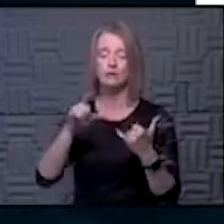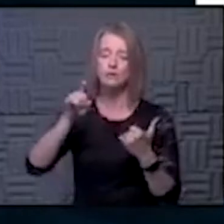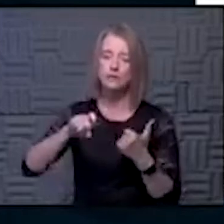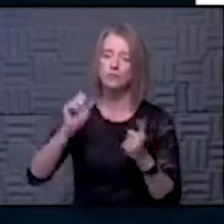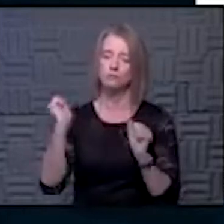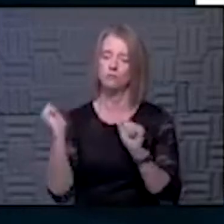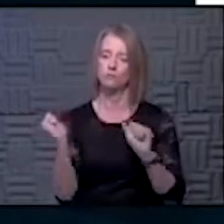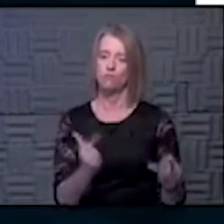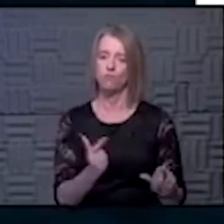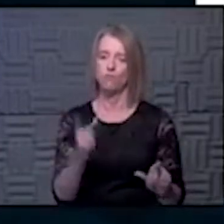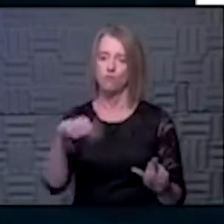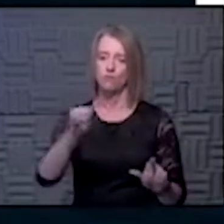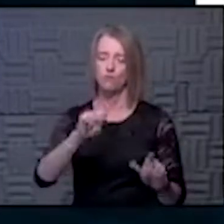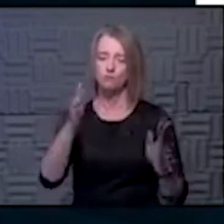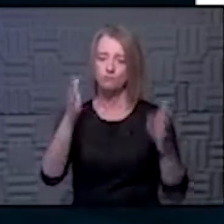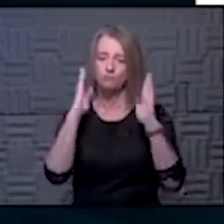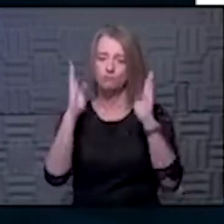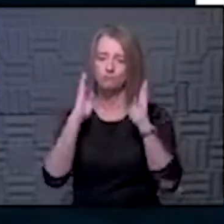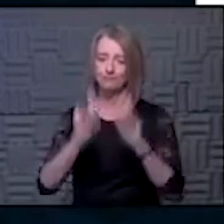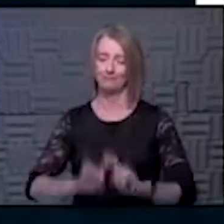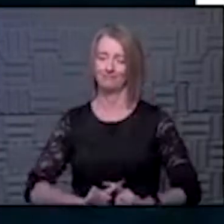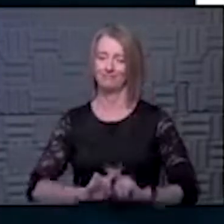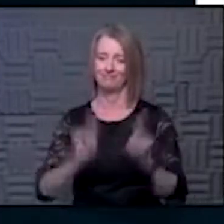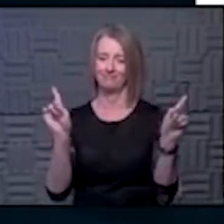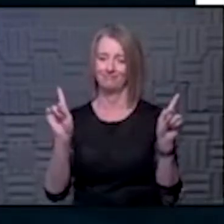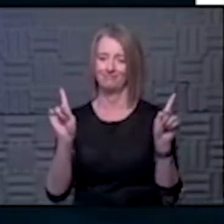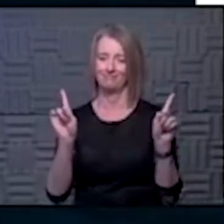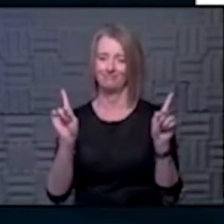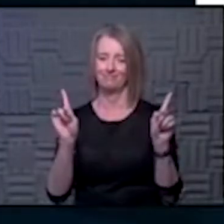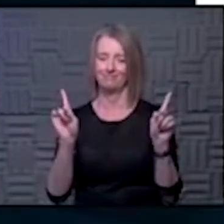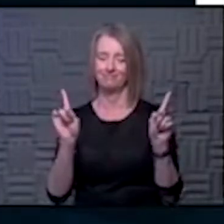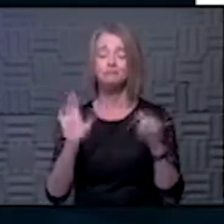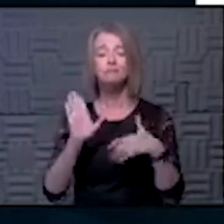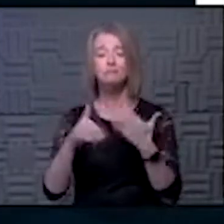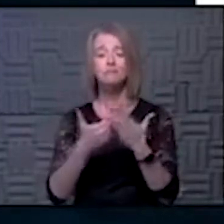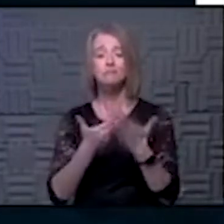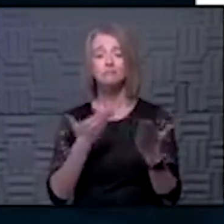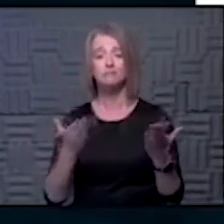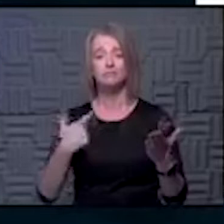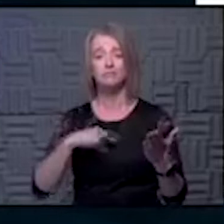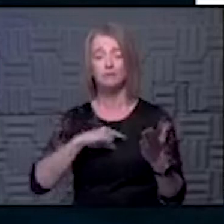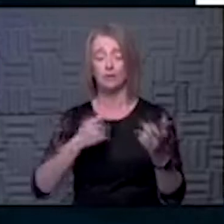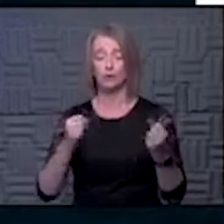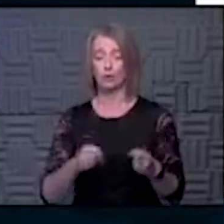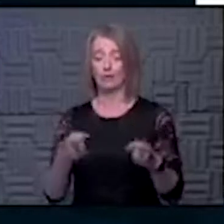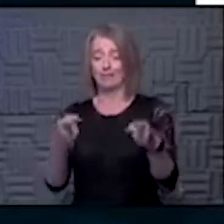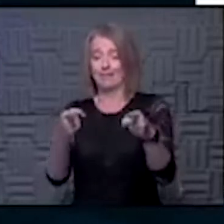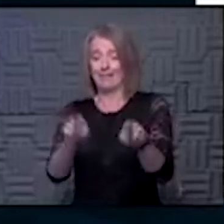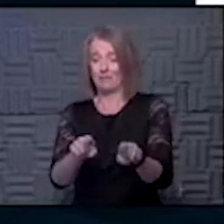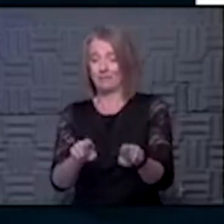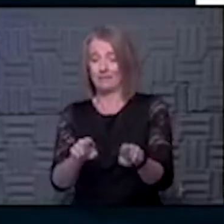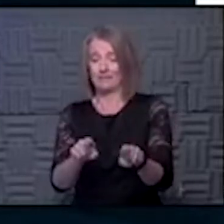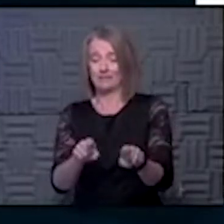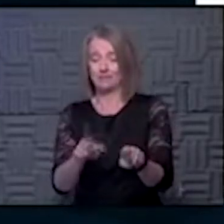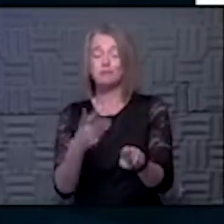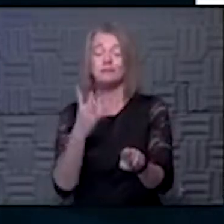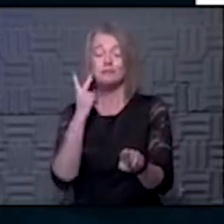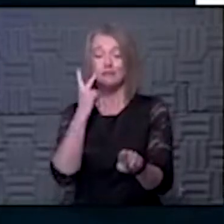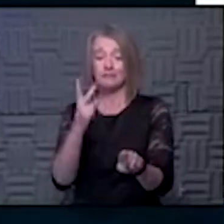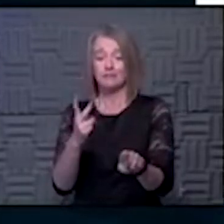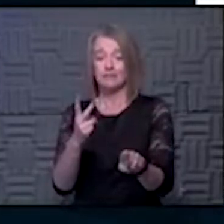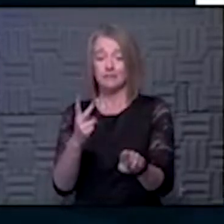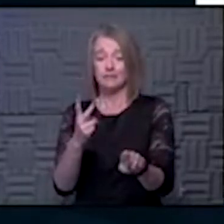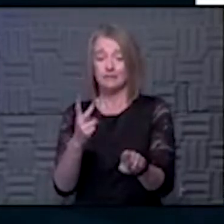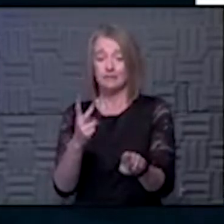need everyone to pay attention. This is different. This is all of the things that we said could happen and that could,